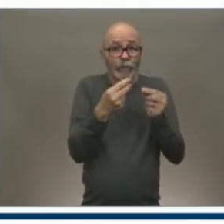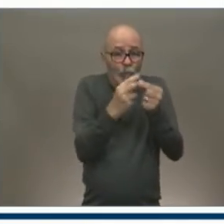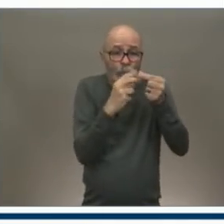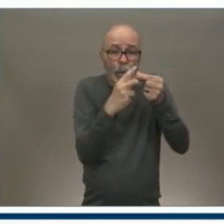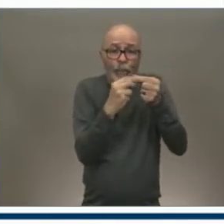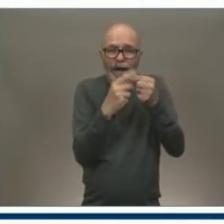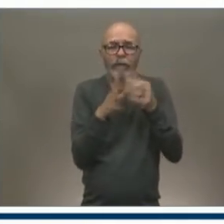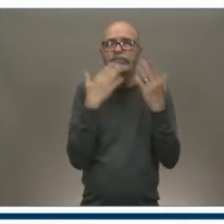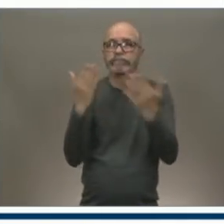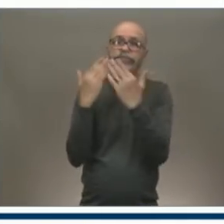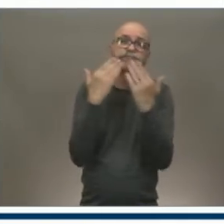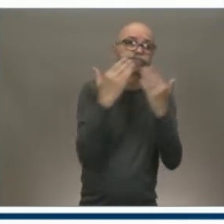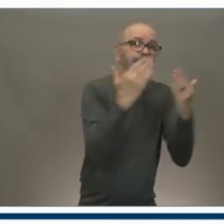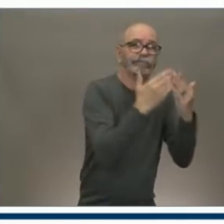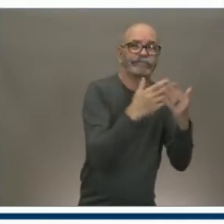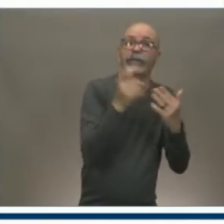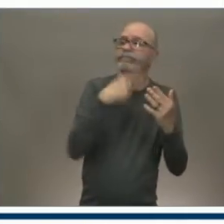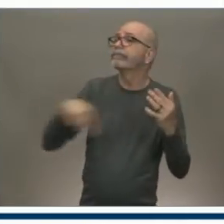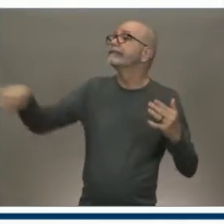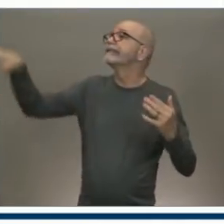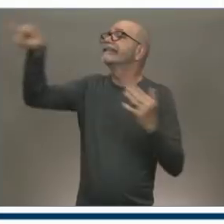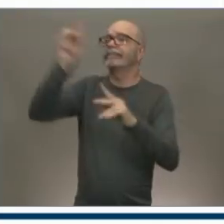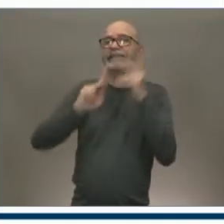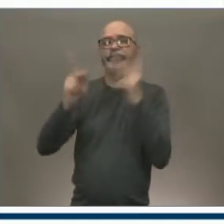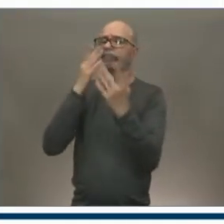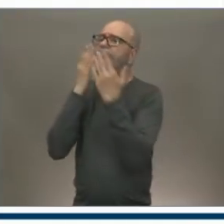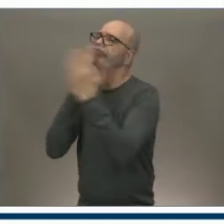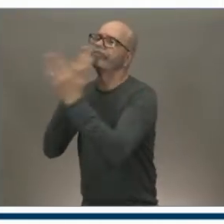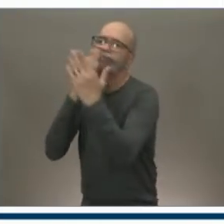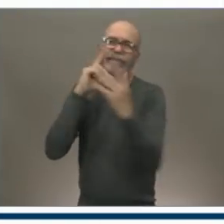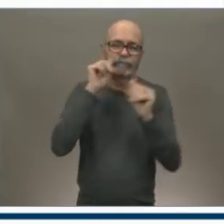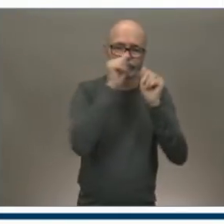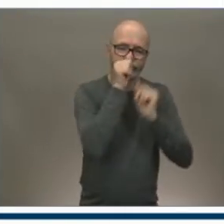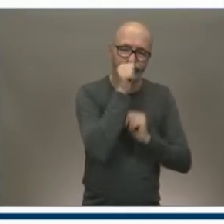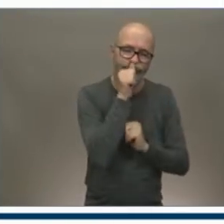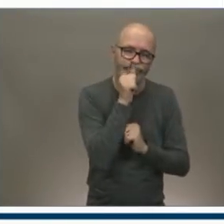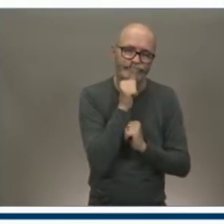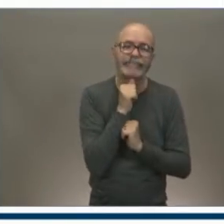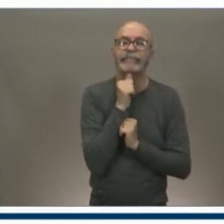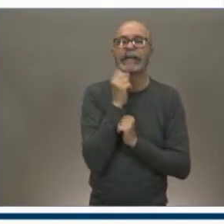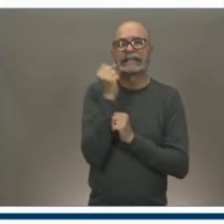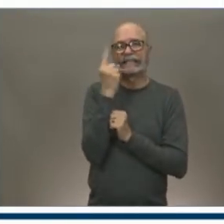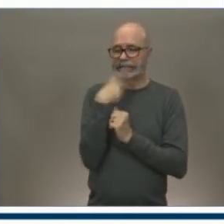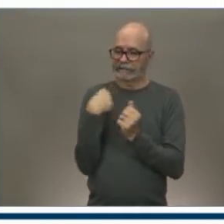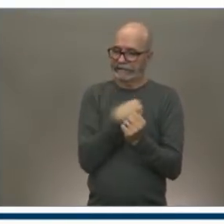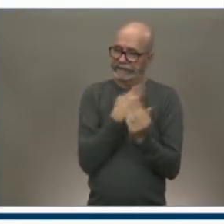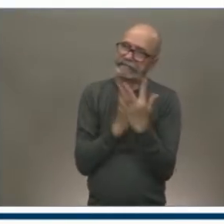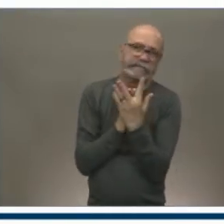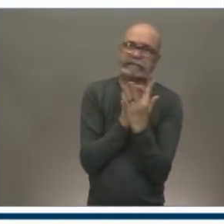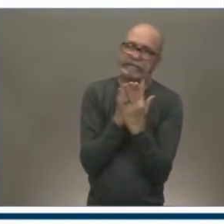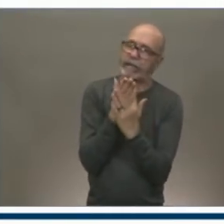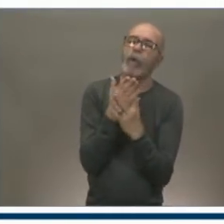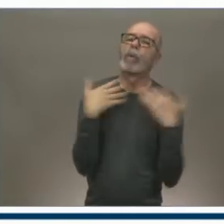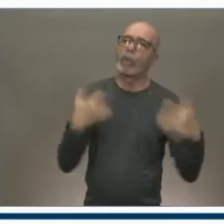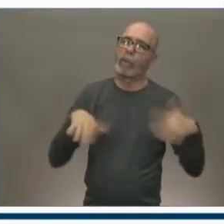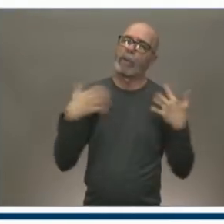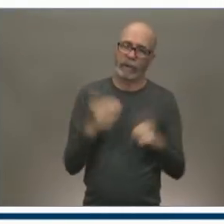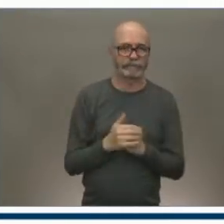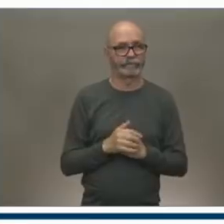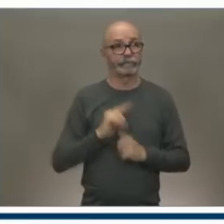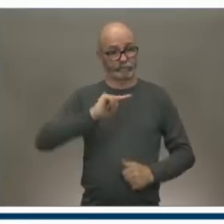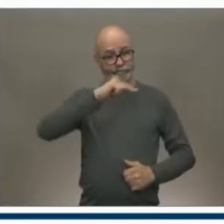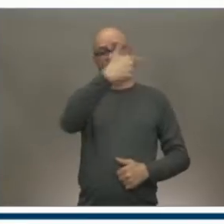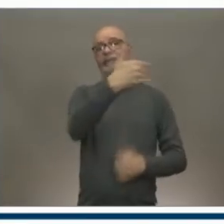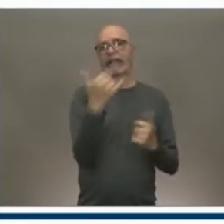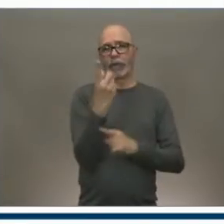continued patience as we find our way through this pandemic. Dr. Strang. Thank you, Premier. Good afternoon, everybody. Before I start, I just